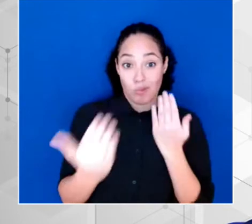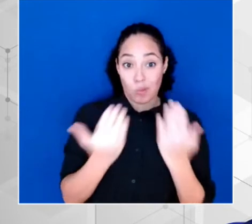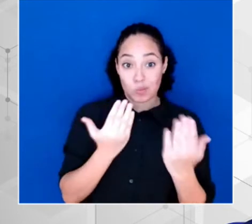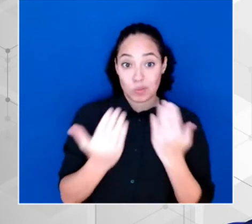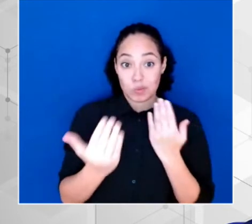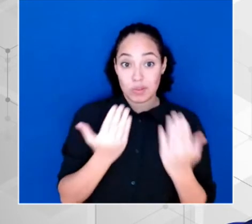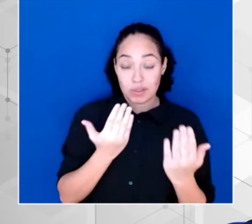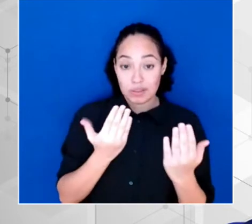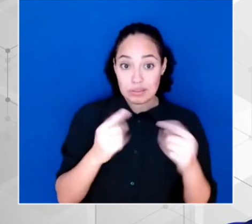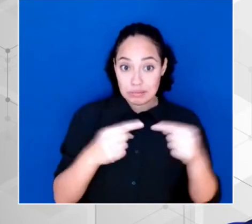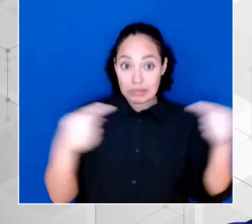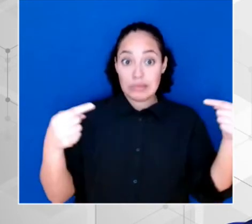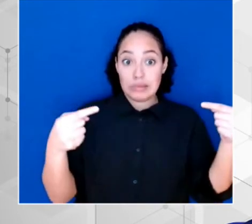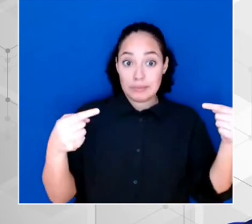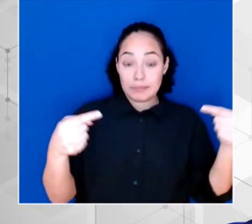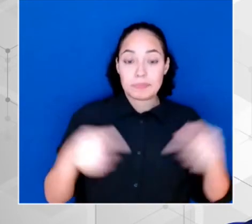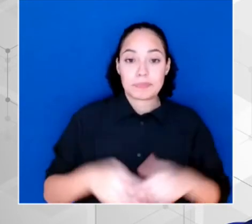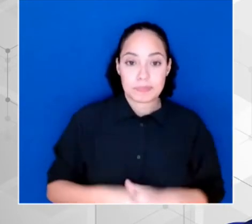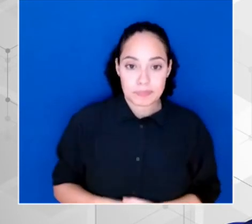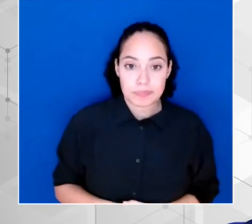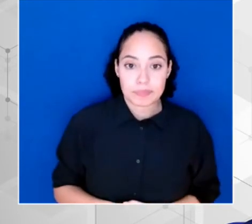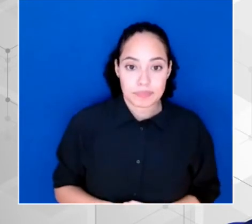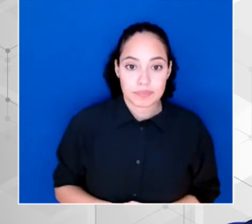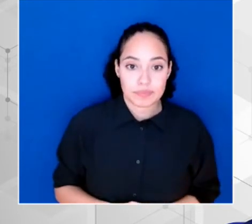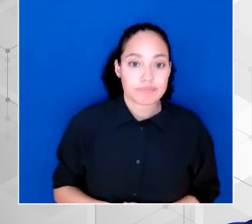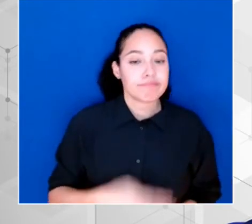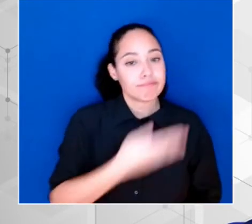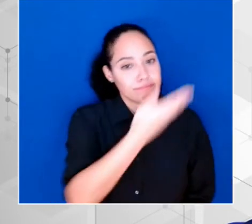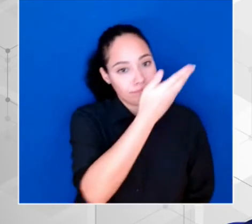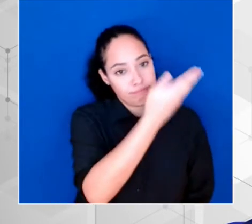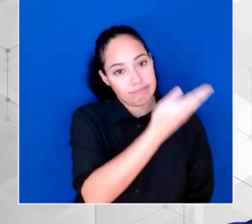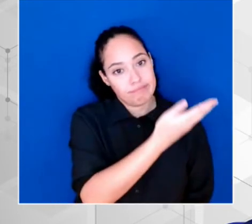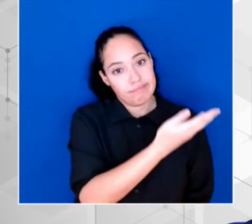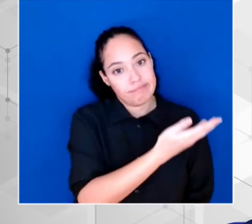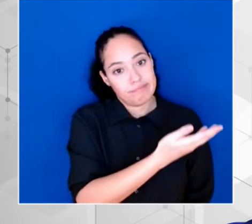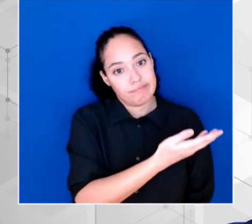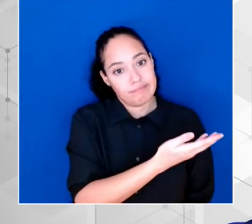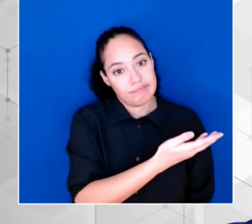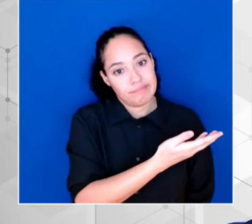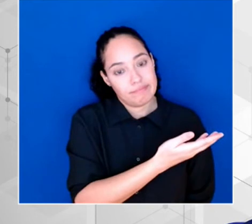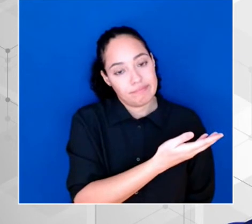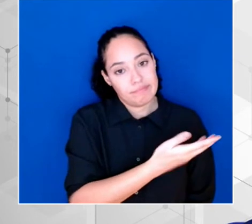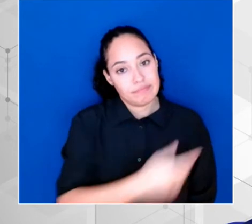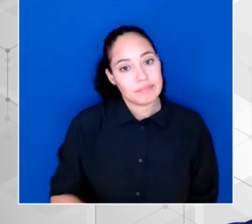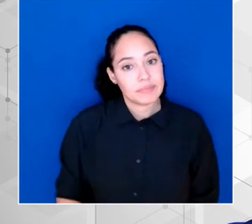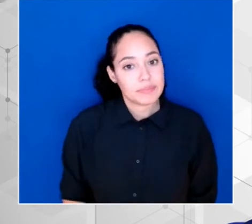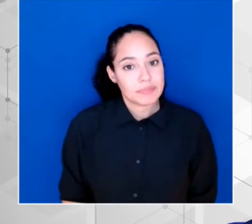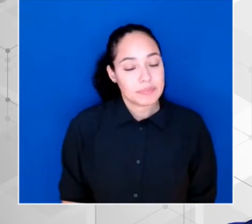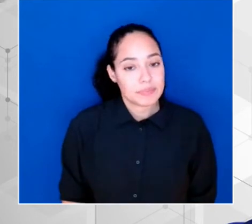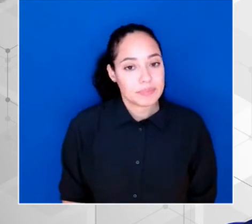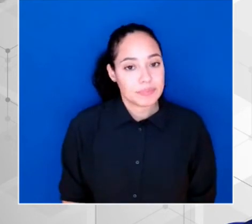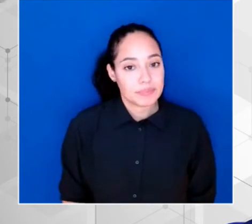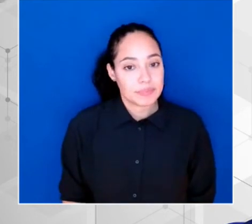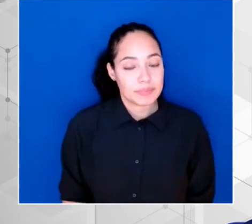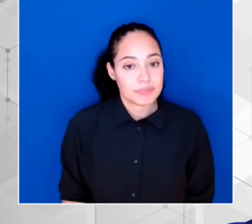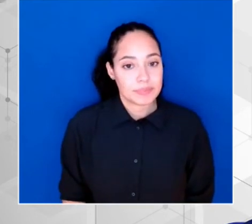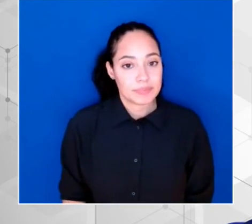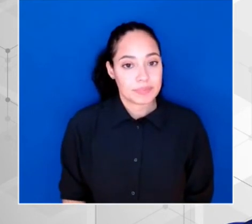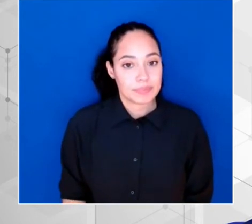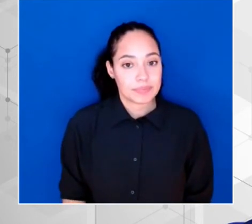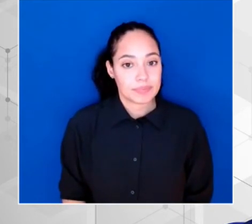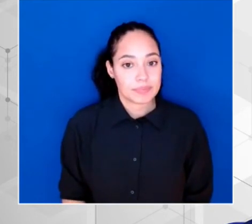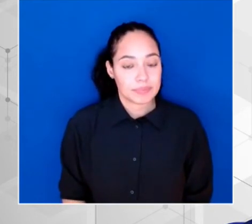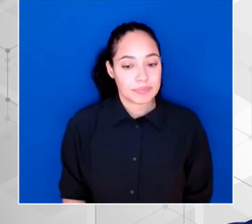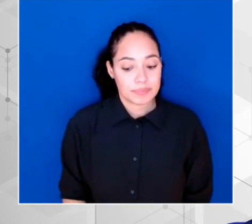the styles of your website. You can see if the DOM structure is correctly built, and you can as well dig